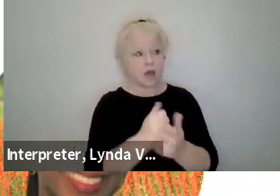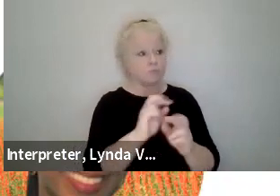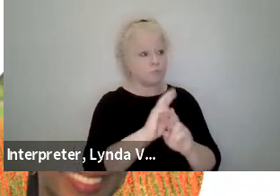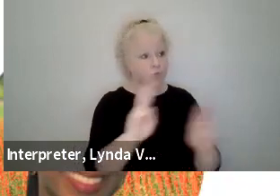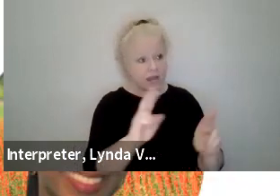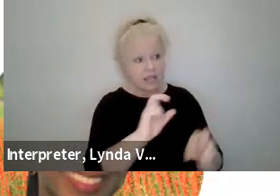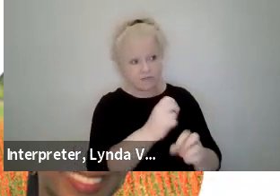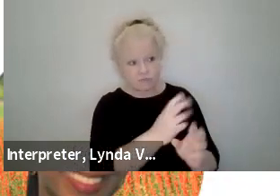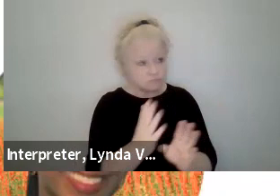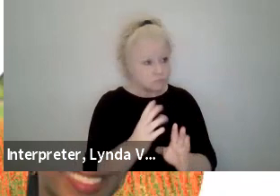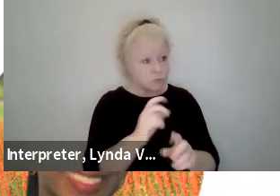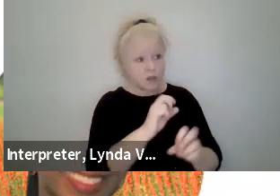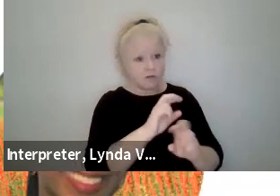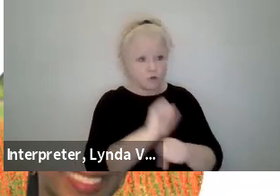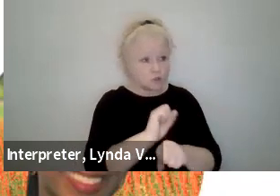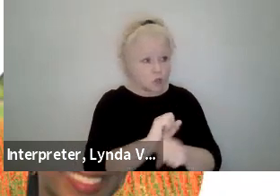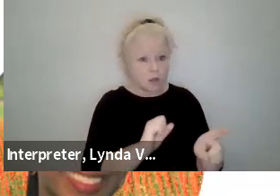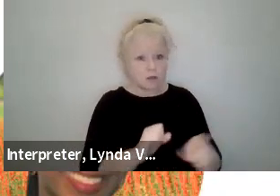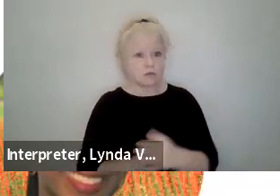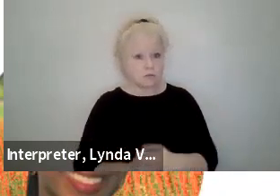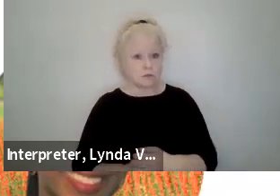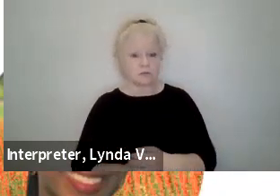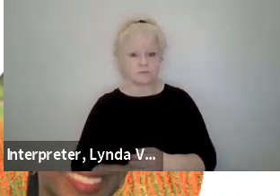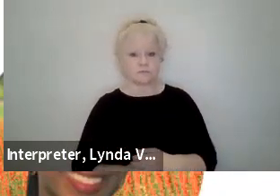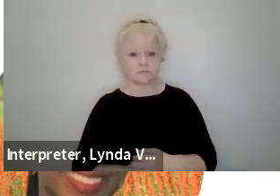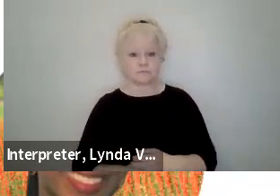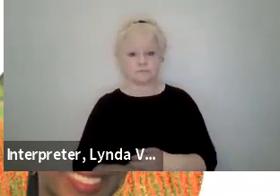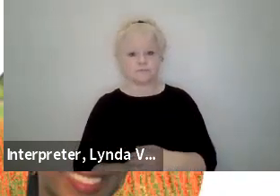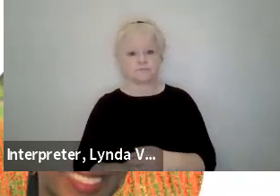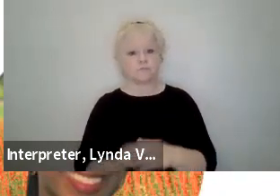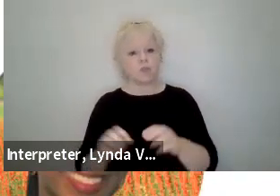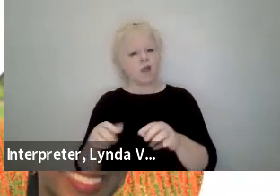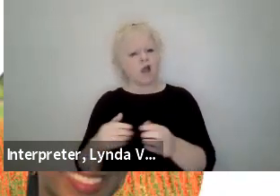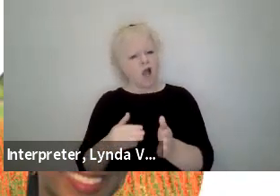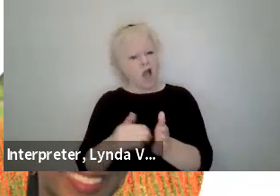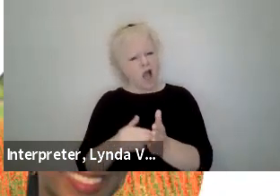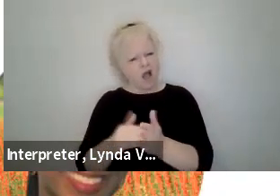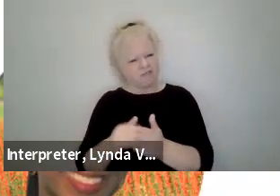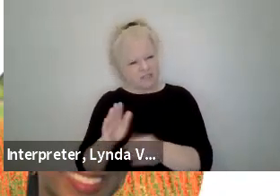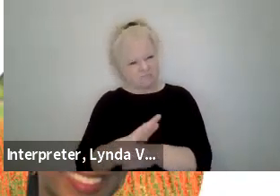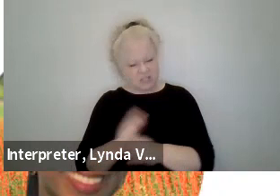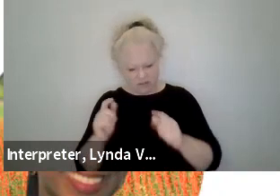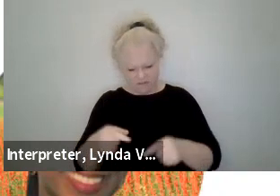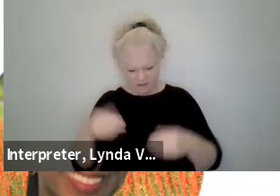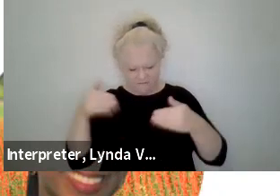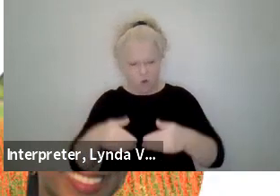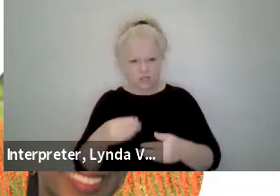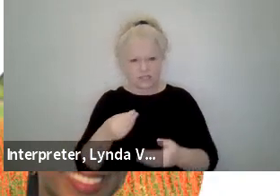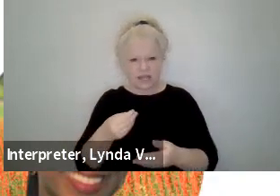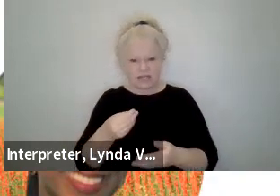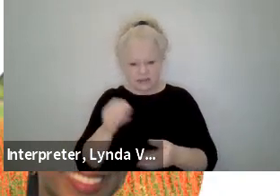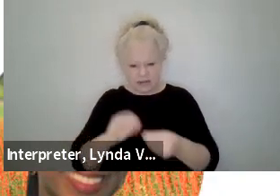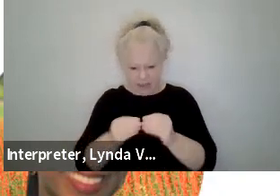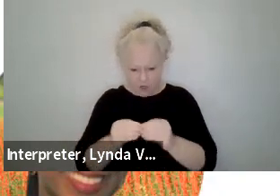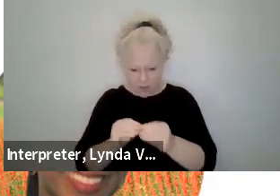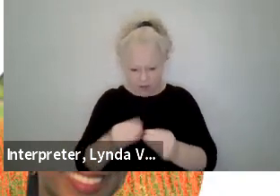their population. You know, often businesses and organizations become number driven, forgetting there's people behind those